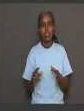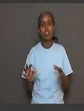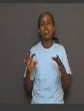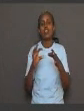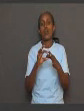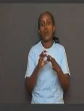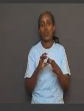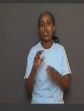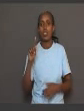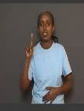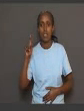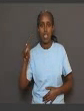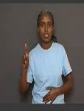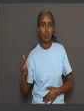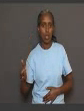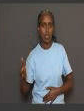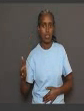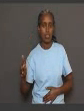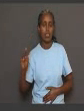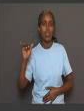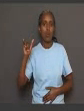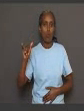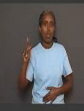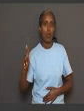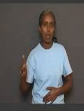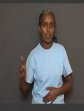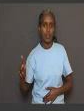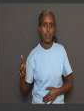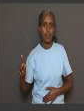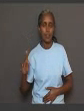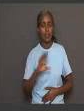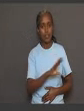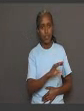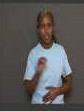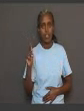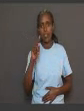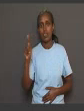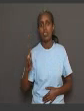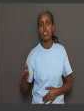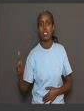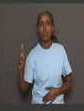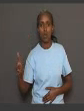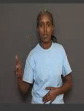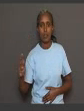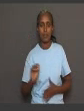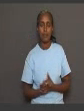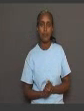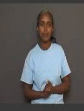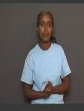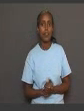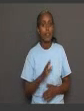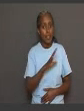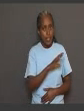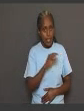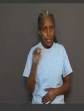coordinates x1, y1, and z1,